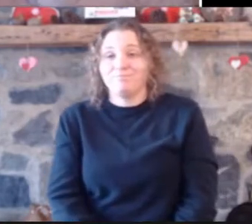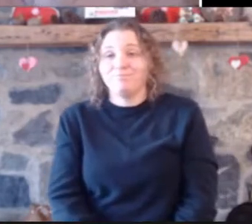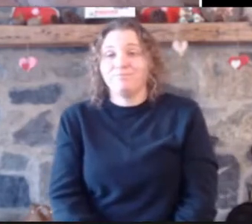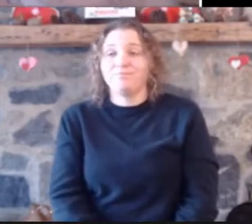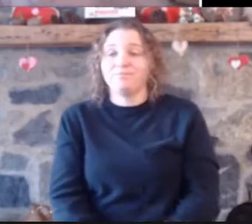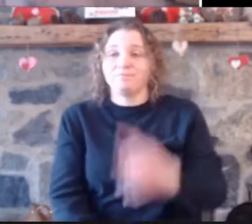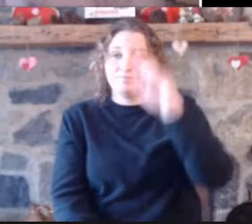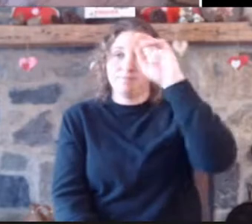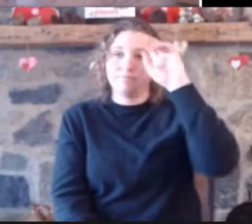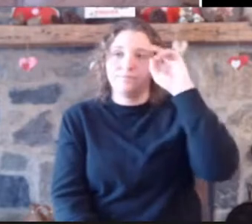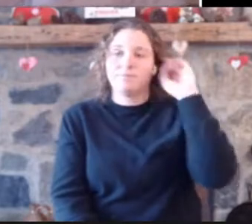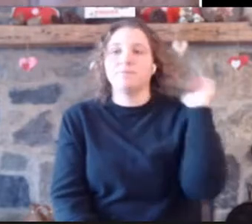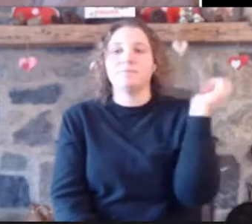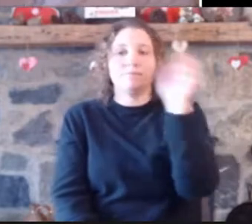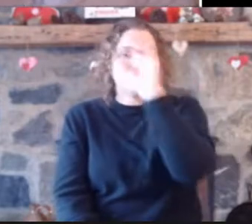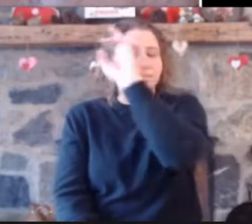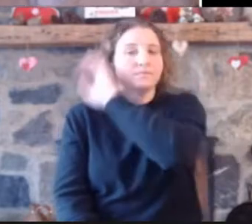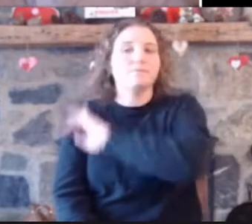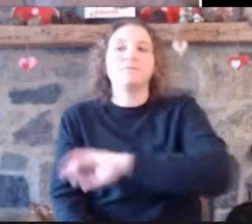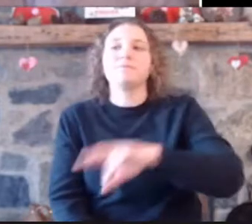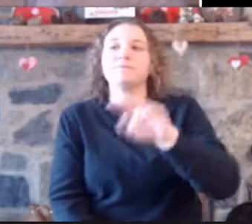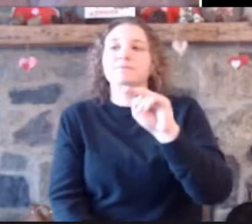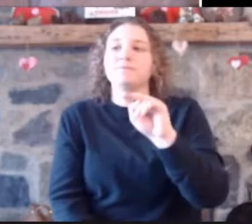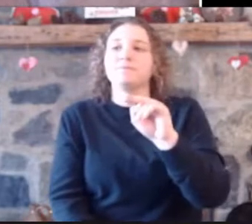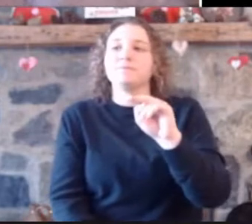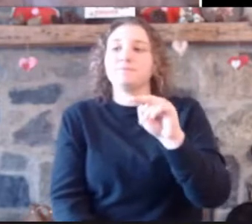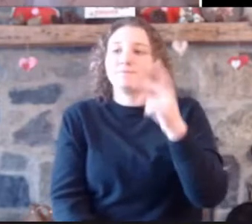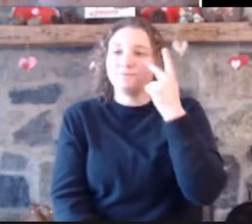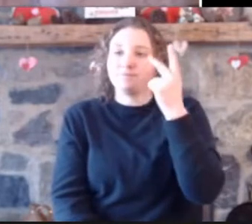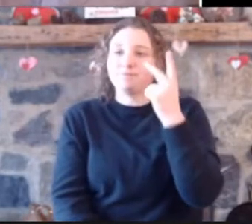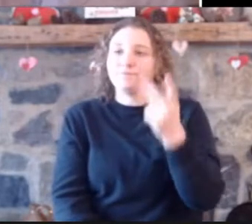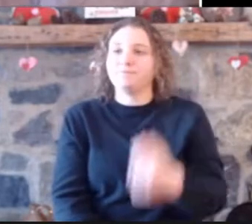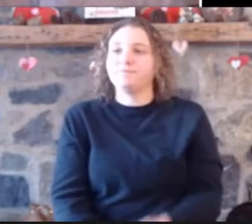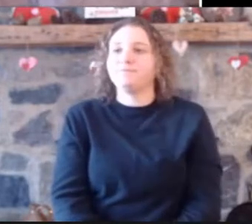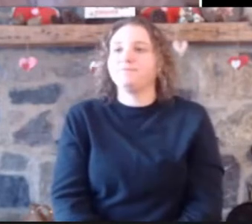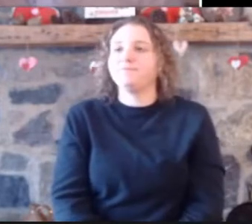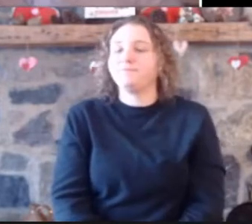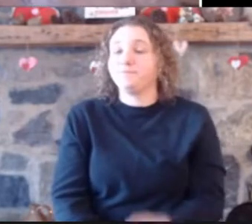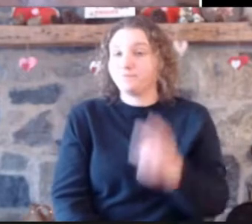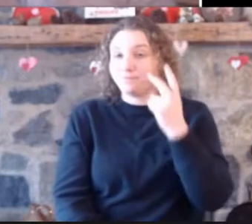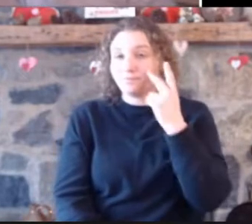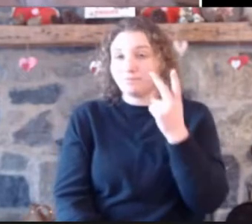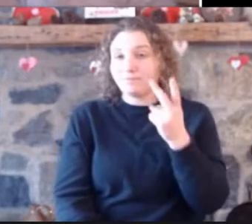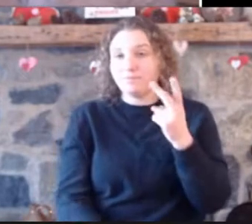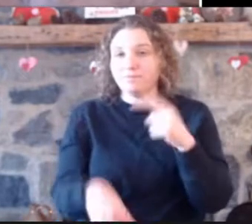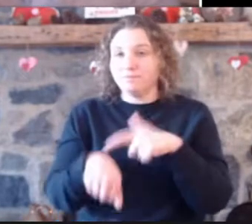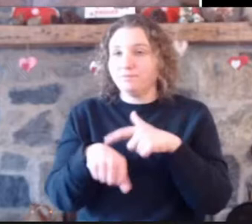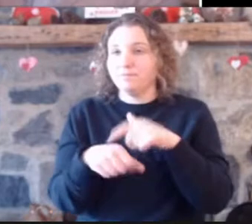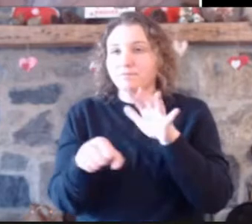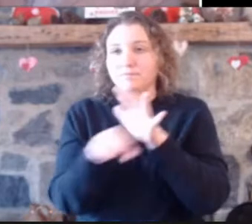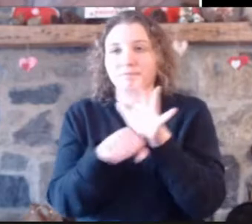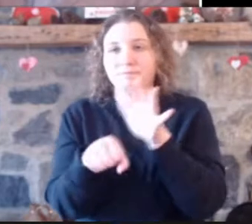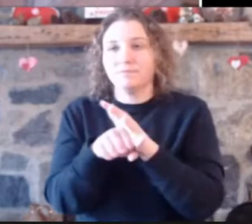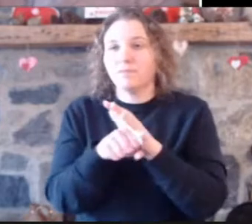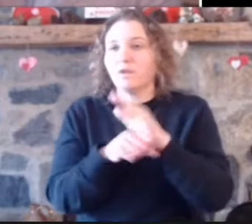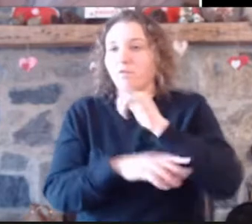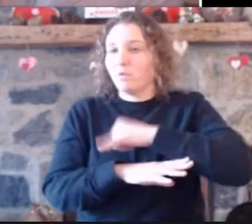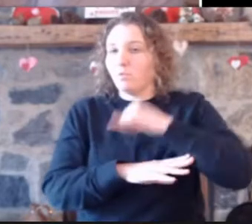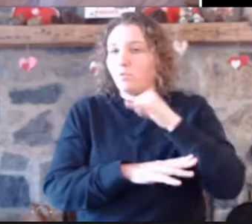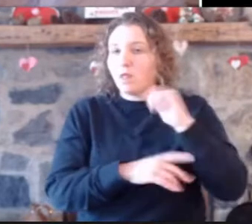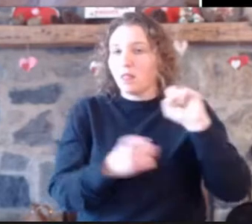Nicholas Comanellis, here, Creative Defense, he said this: insufficient time exists for such whale evolution to have